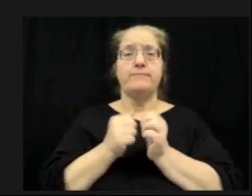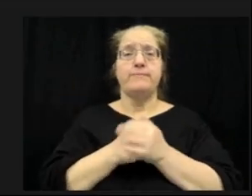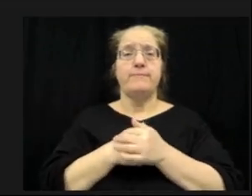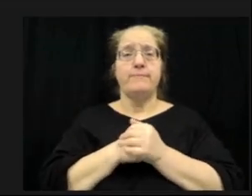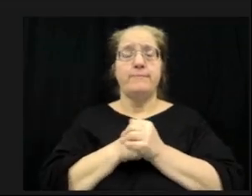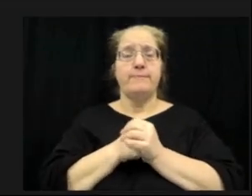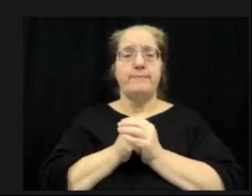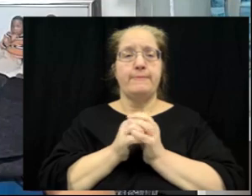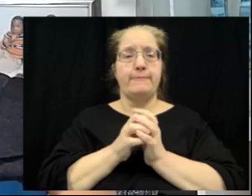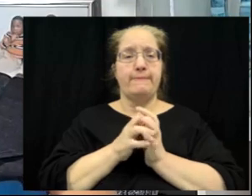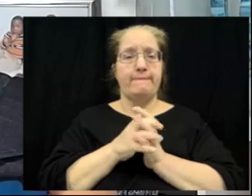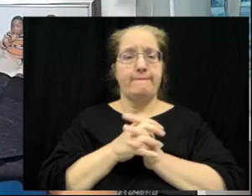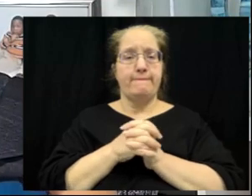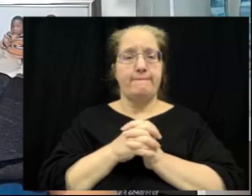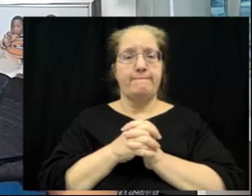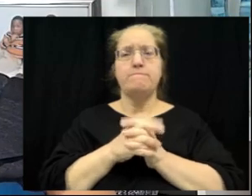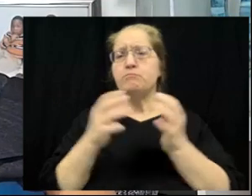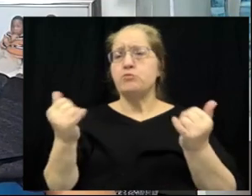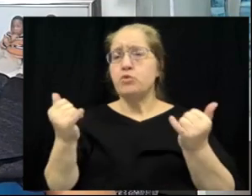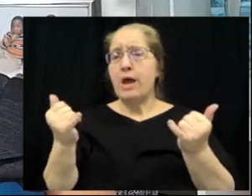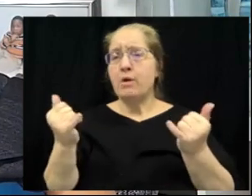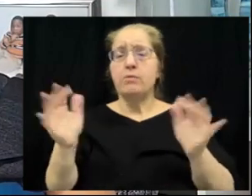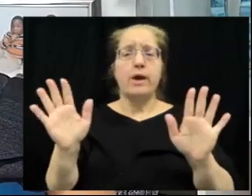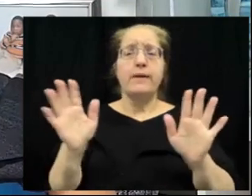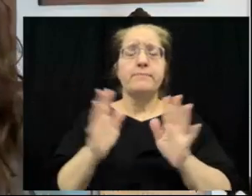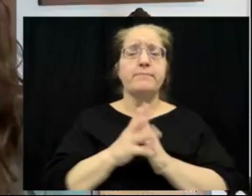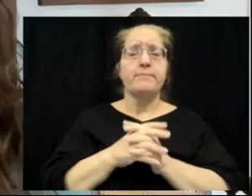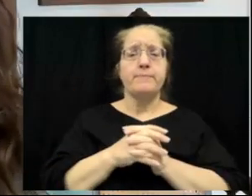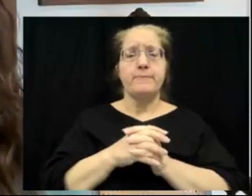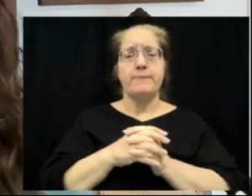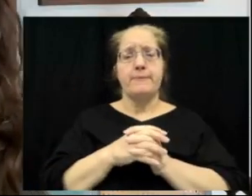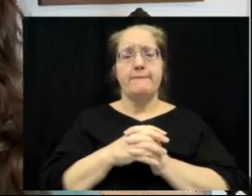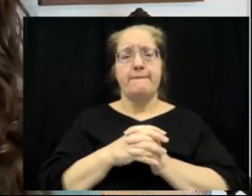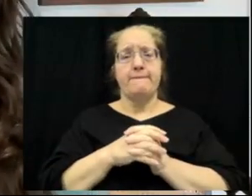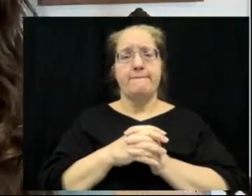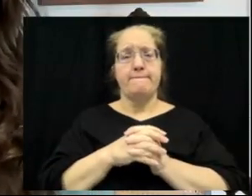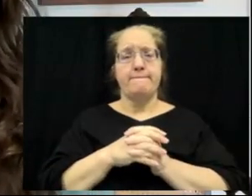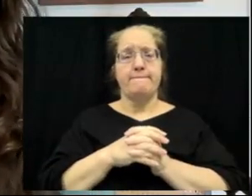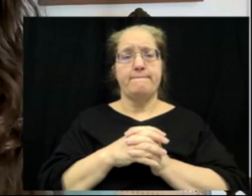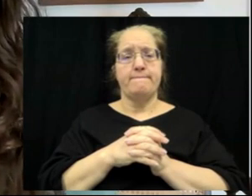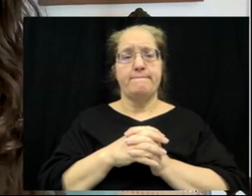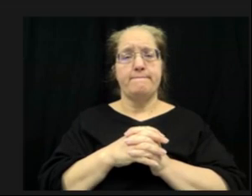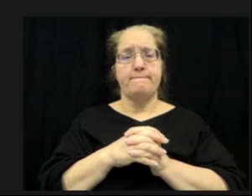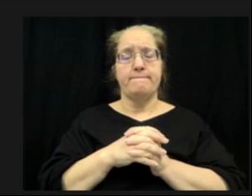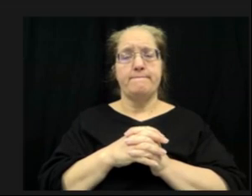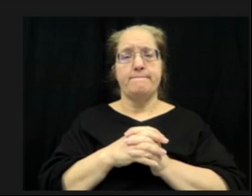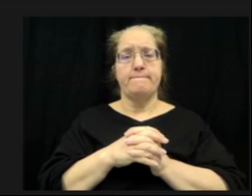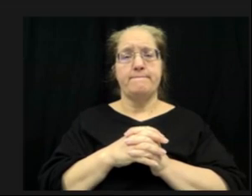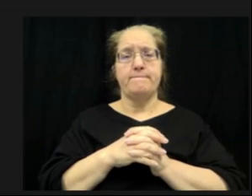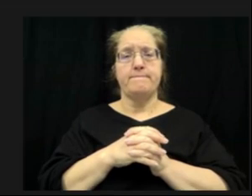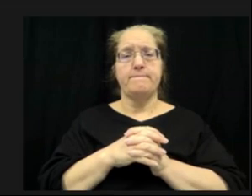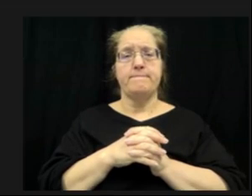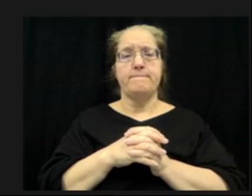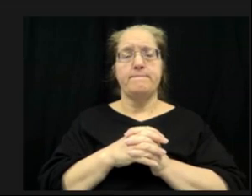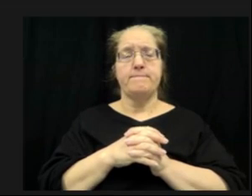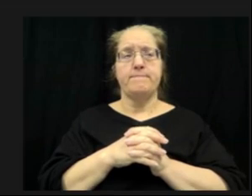now. You can do them now, right? Yeah, that's great. Great. Okay, the one says,